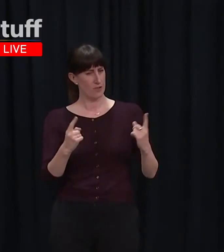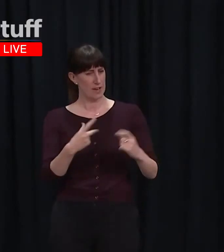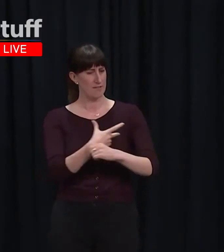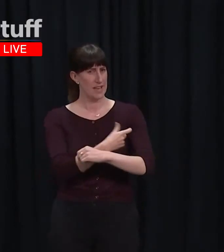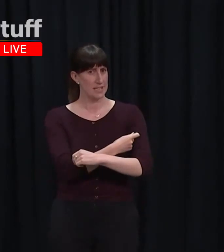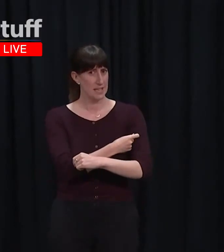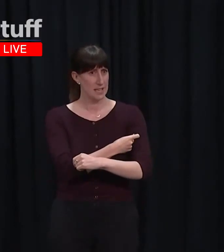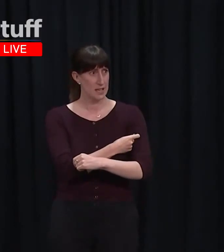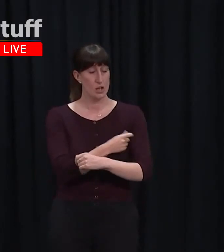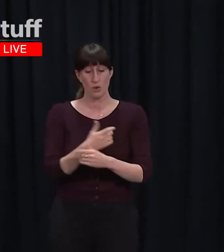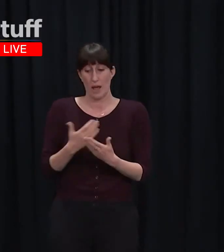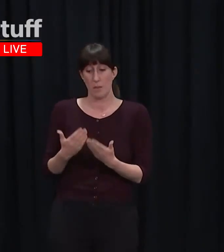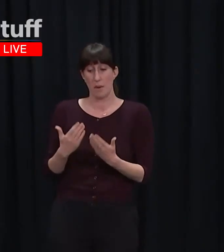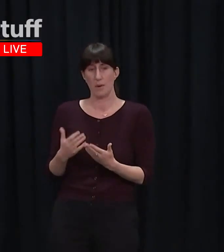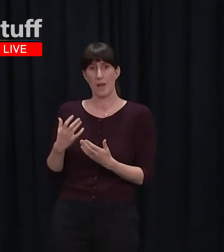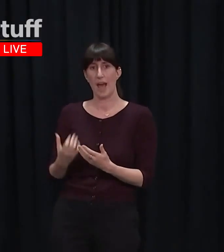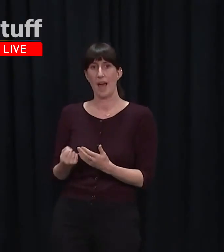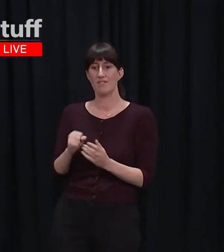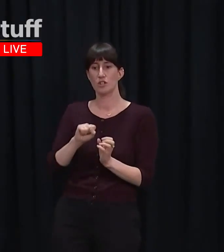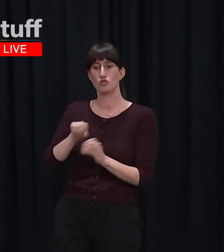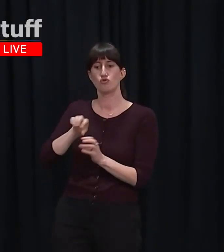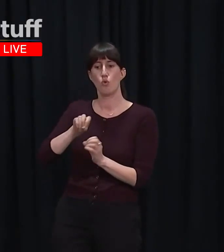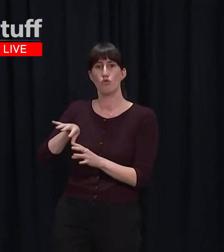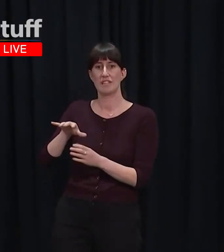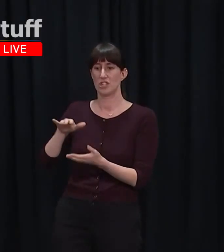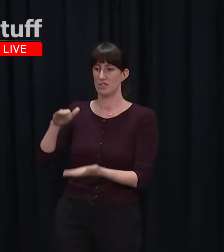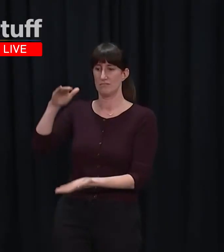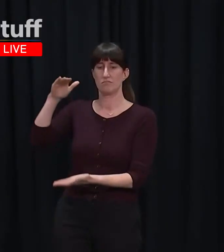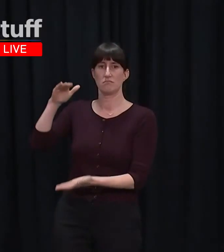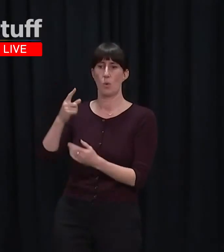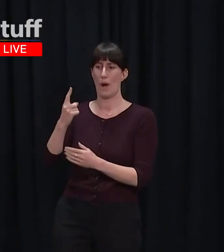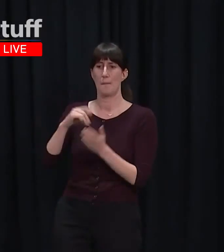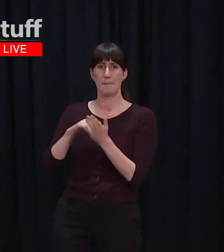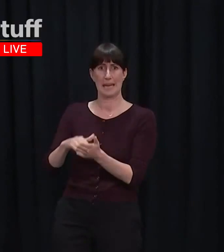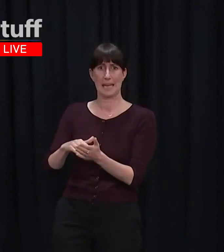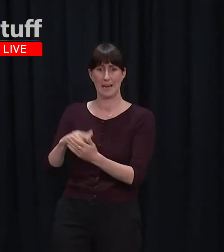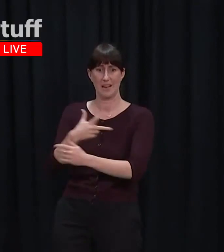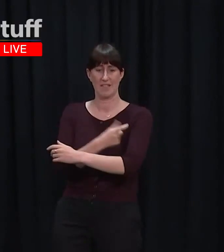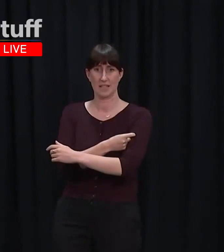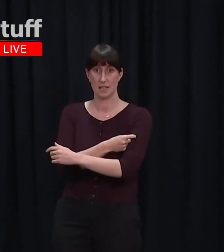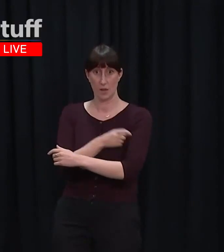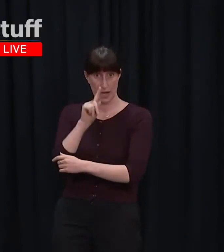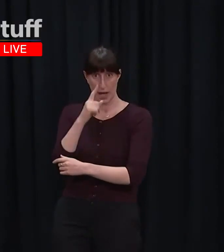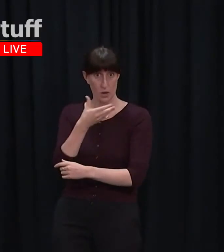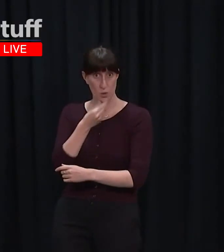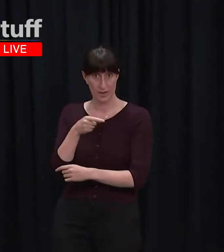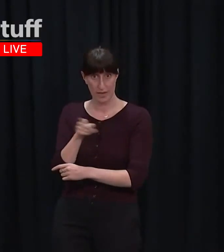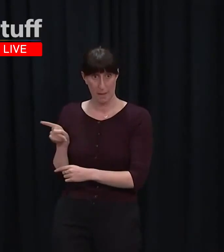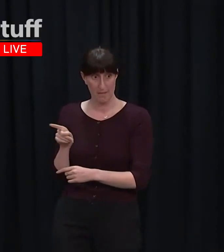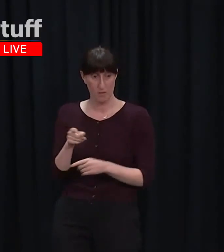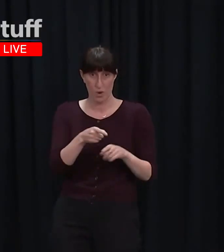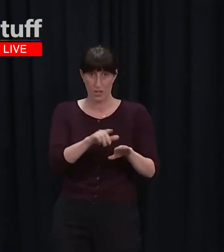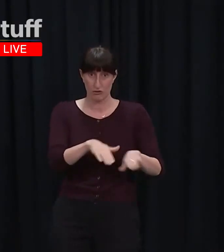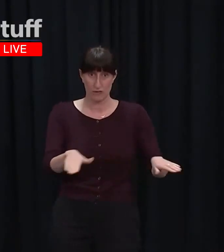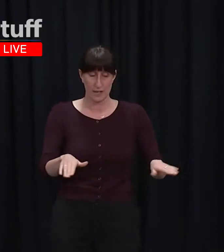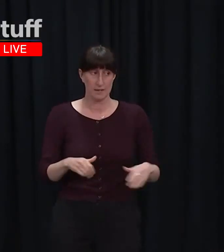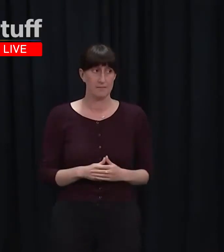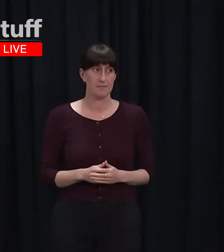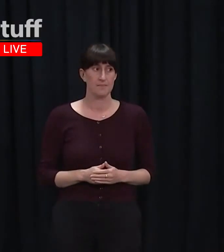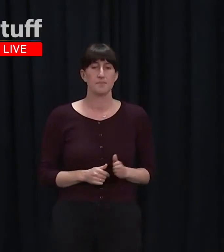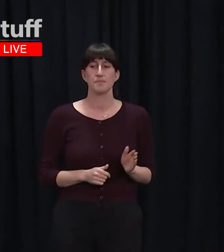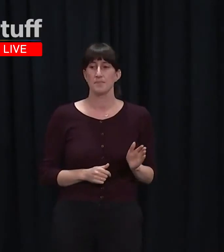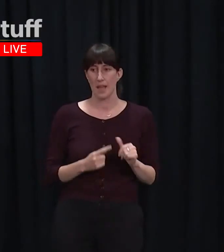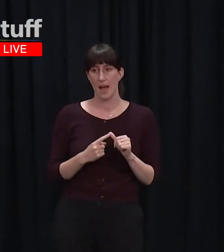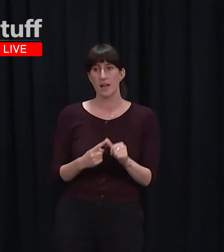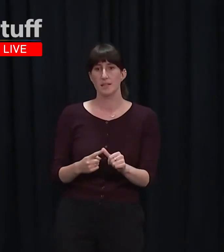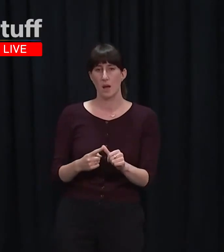1 million doses we have in storage right now would not be able to be used in that rollout? This is something that we're clarifying with and in